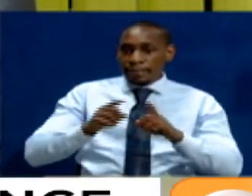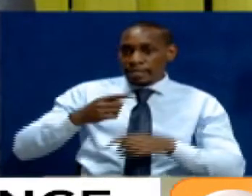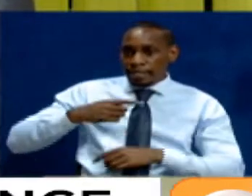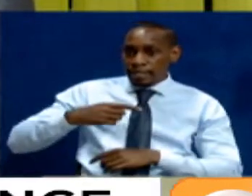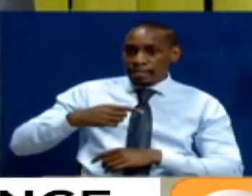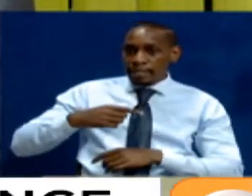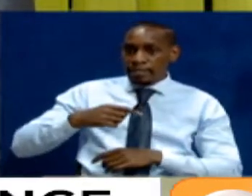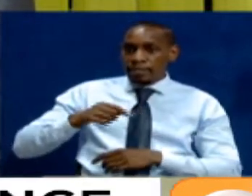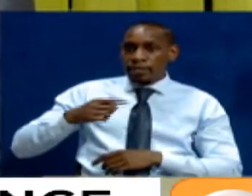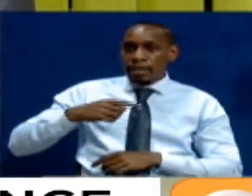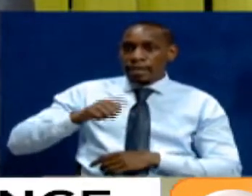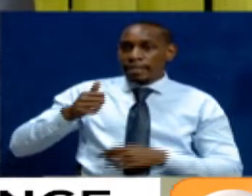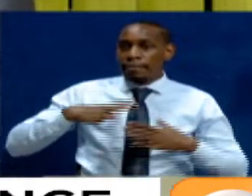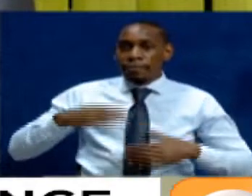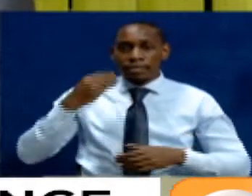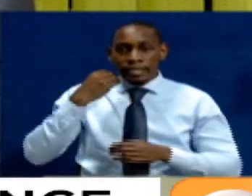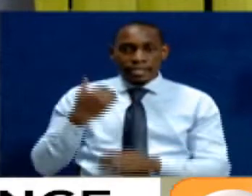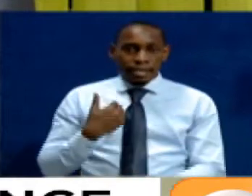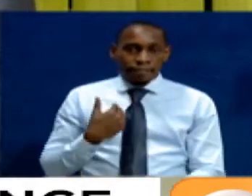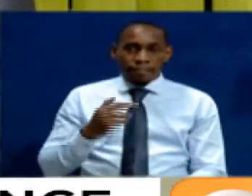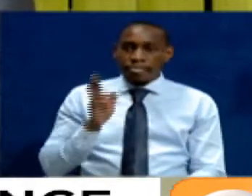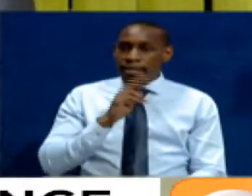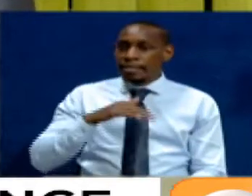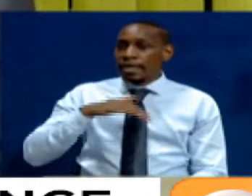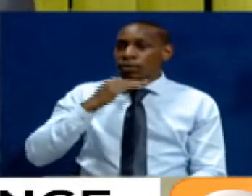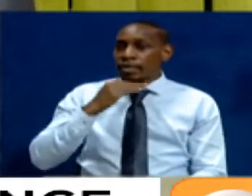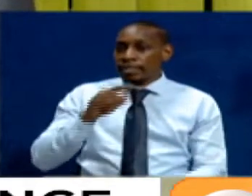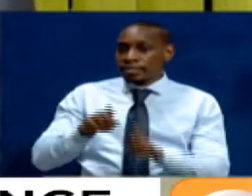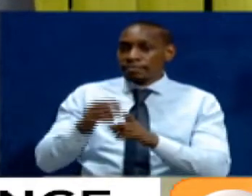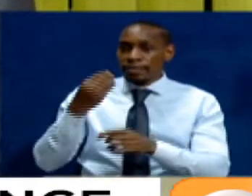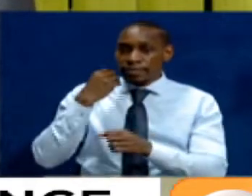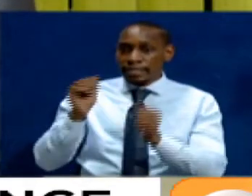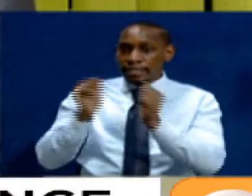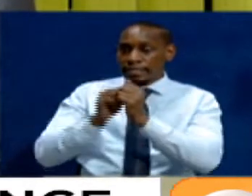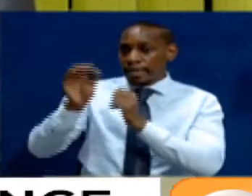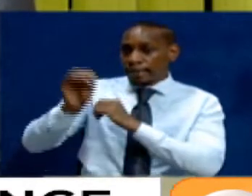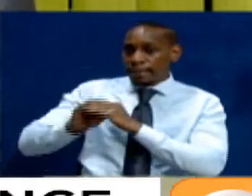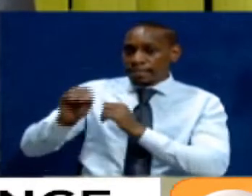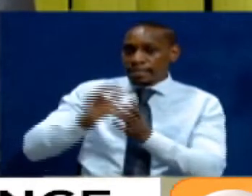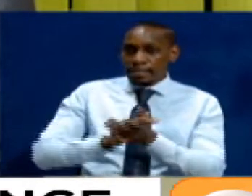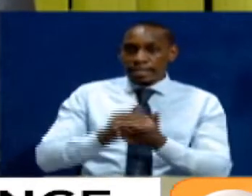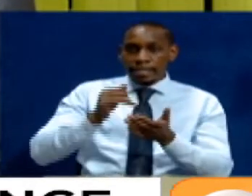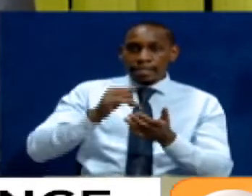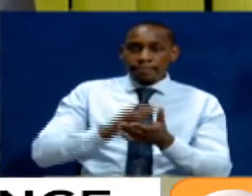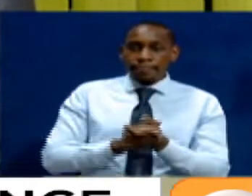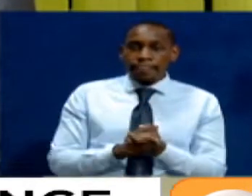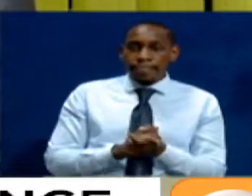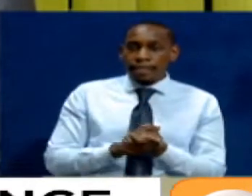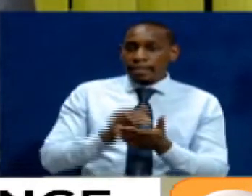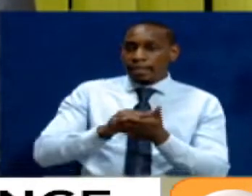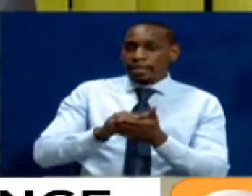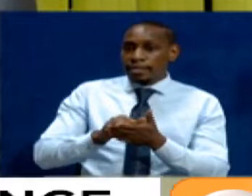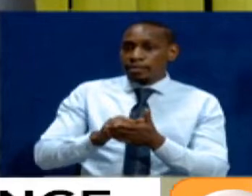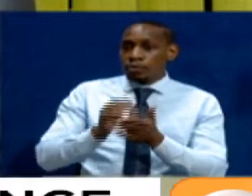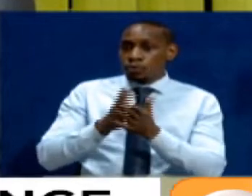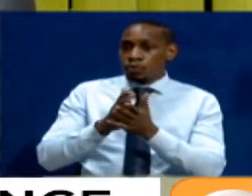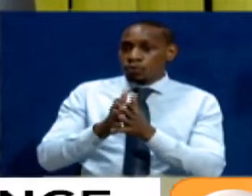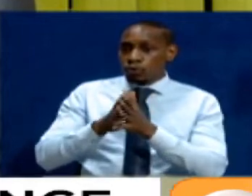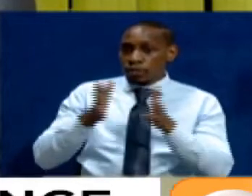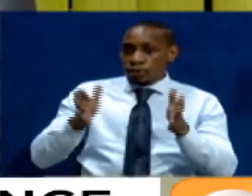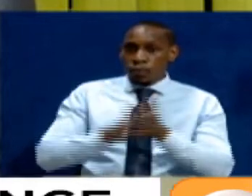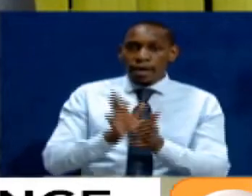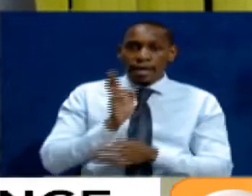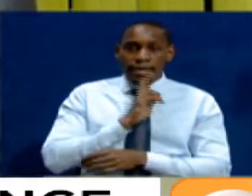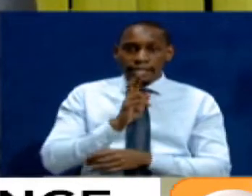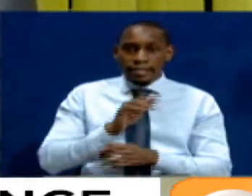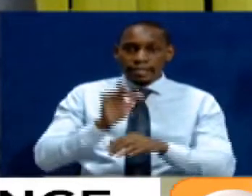Whereas if you have comorbidities, the risk of dying from this disease is 10%, 1 out of 10. It's very high. The